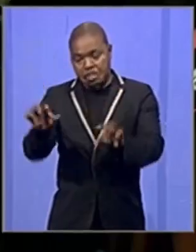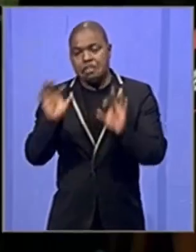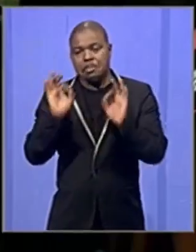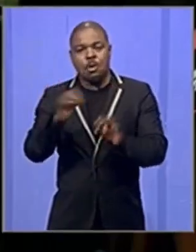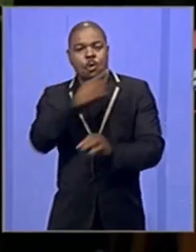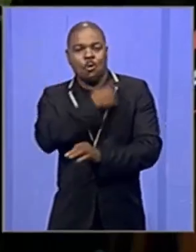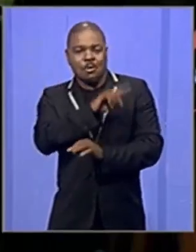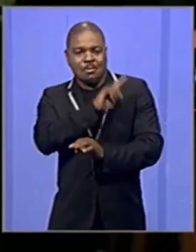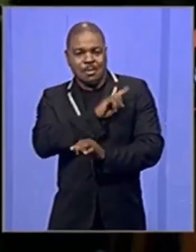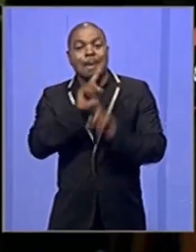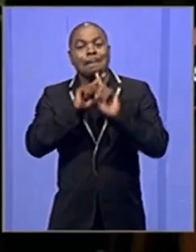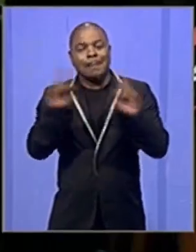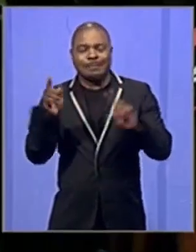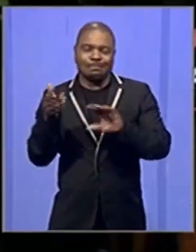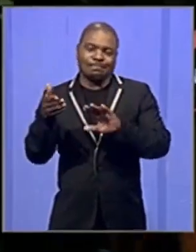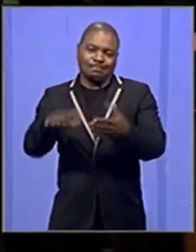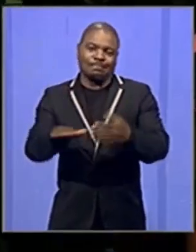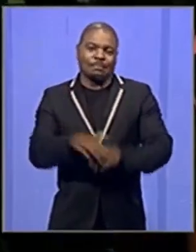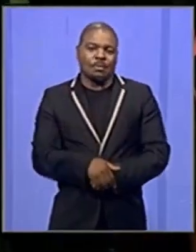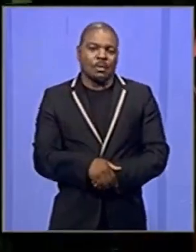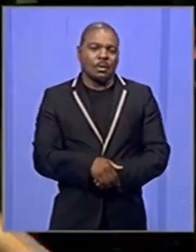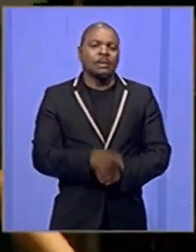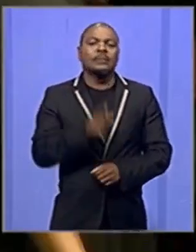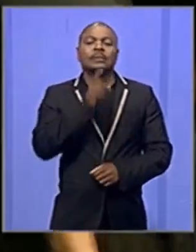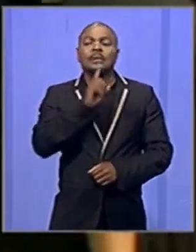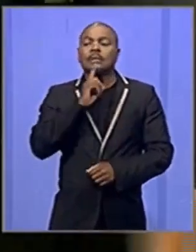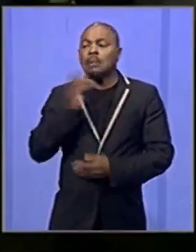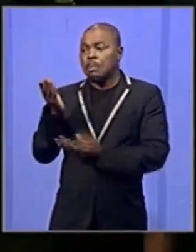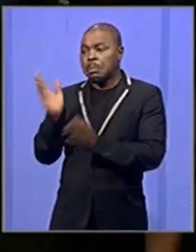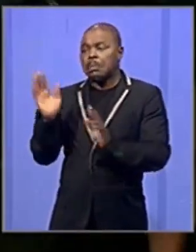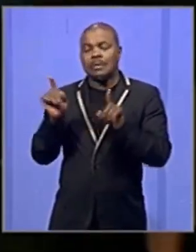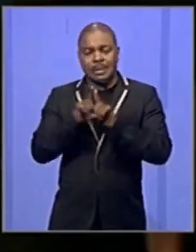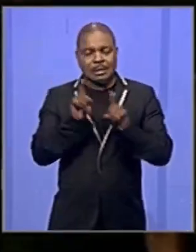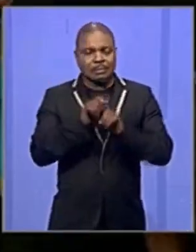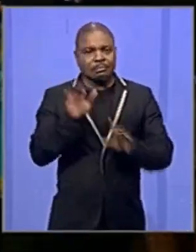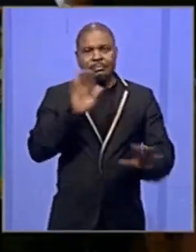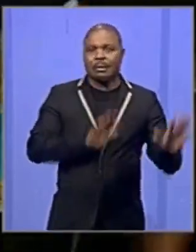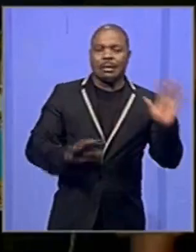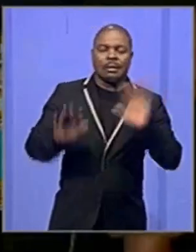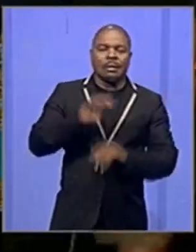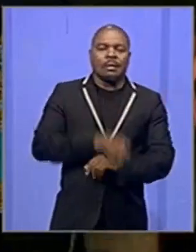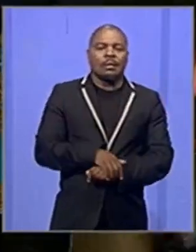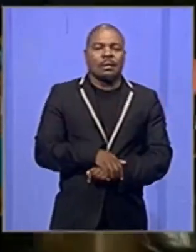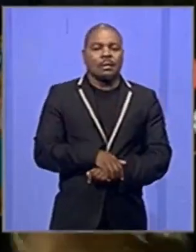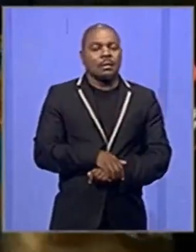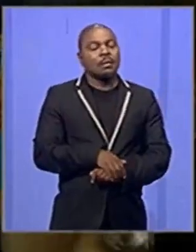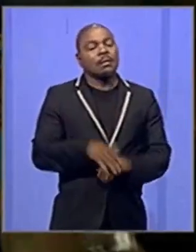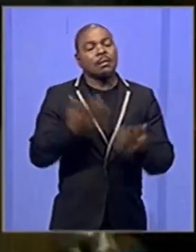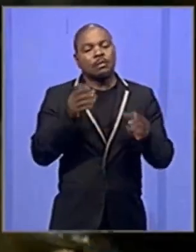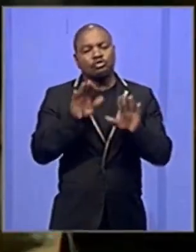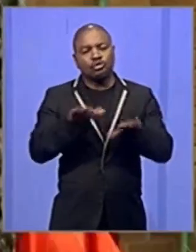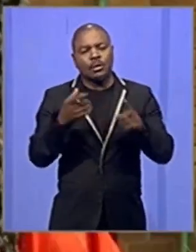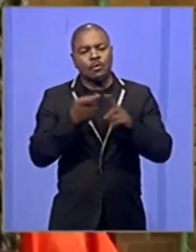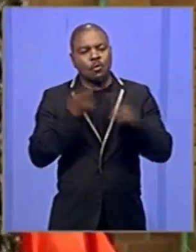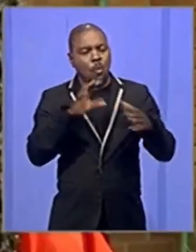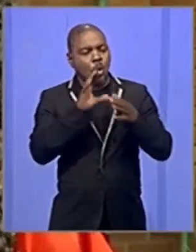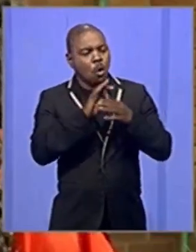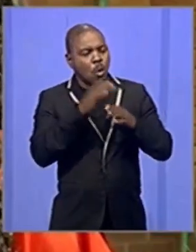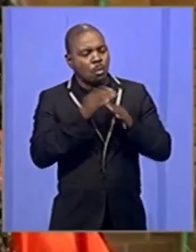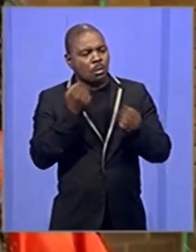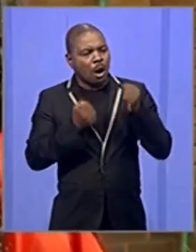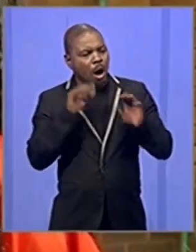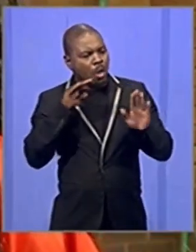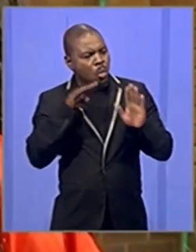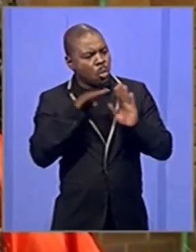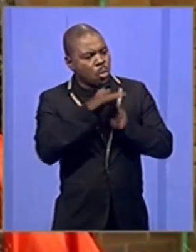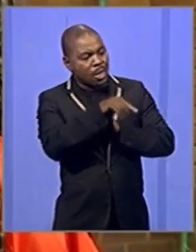padile. Barutitši ba bana ba ba lobile go maphelong ba re ba sa gakanegile. When they were coming from home, they passed through the scene.